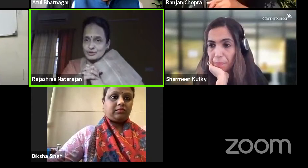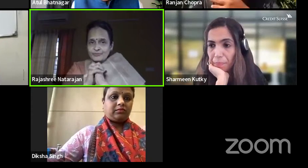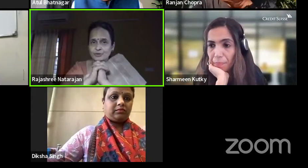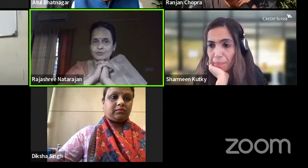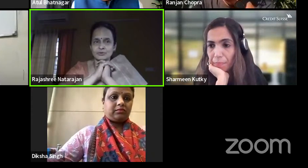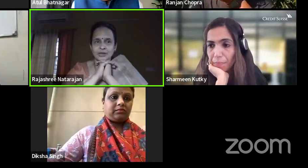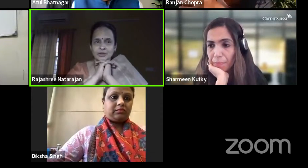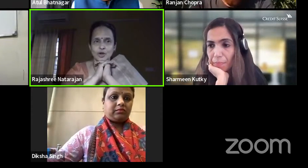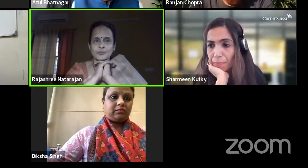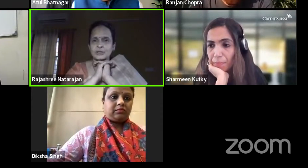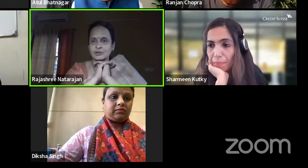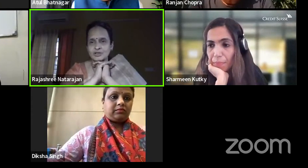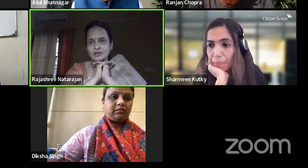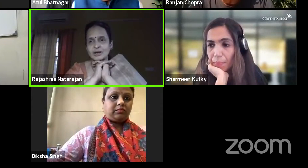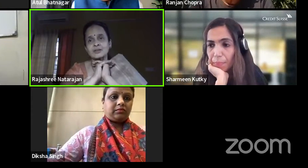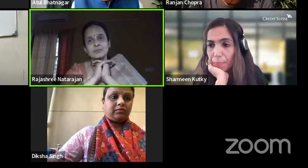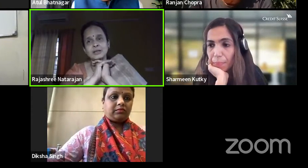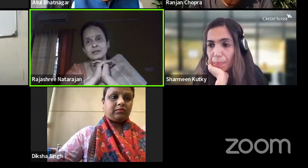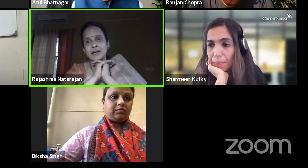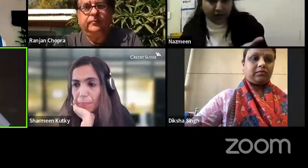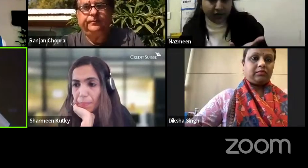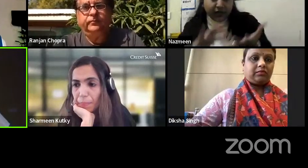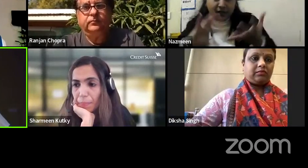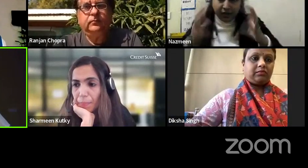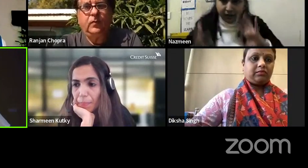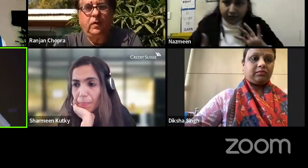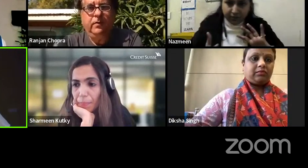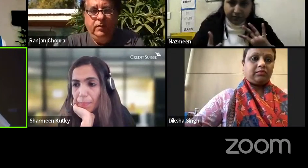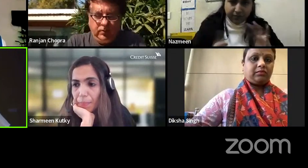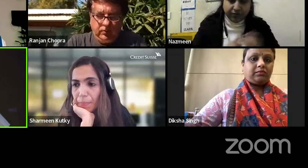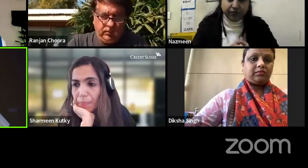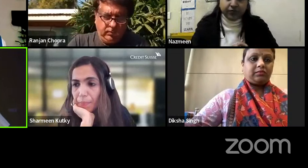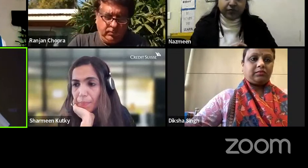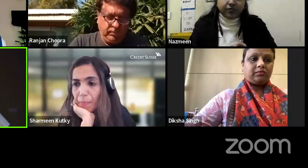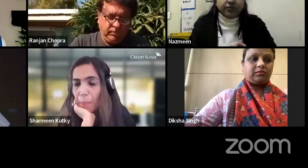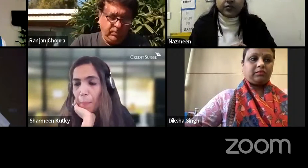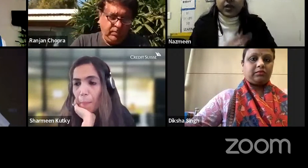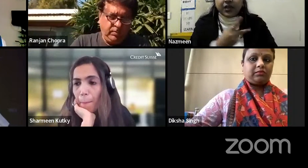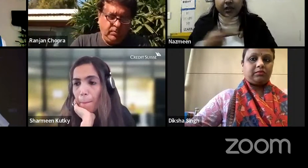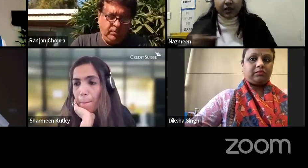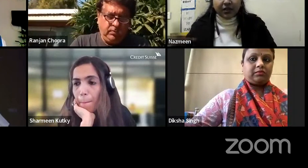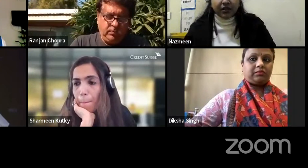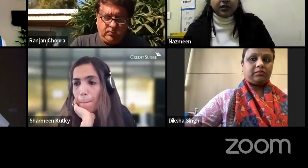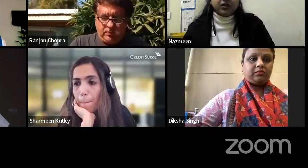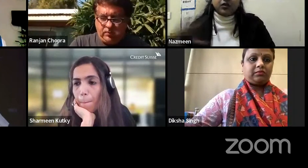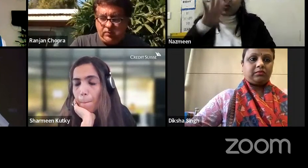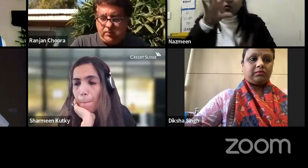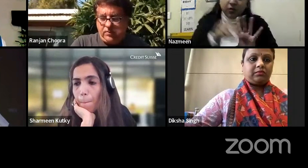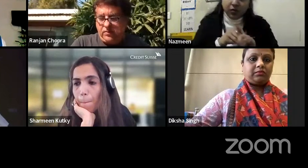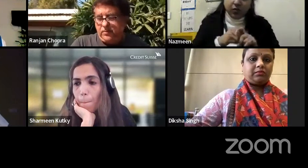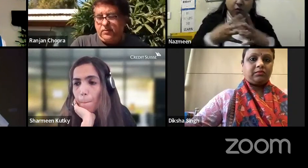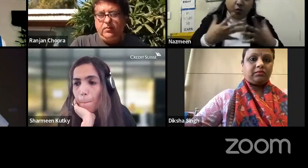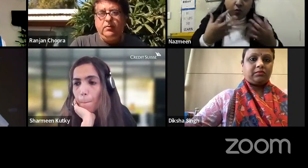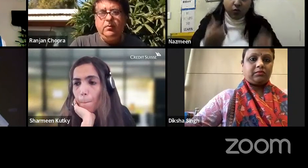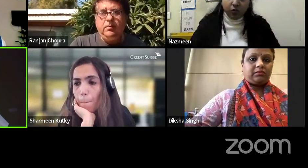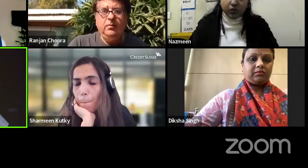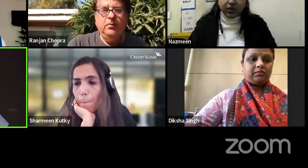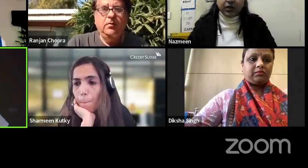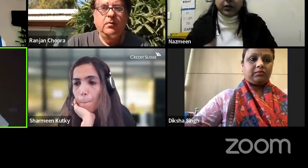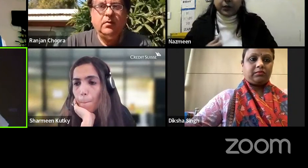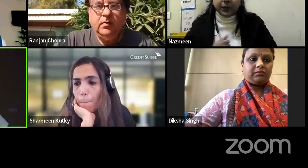inclusive? The tech jobs, the technology tracks, be it in IT or technology-enabled careers. So all those high-paying,